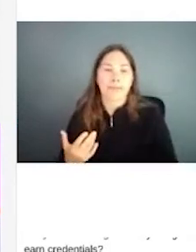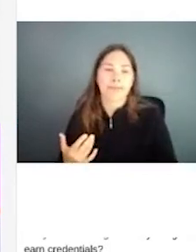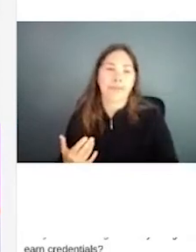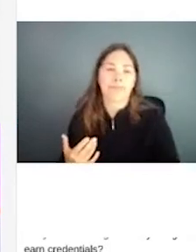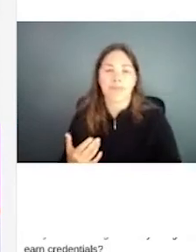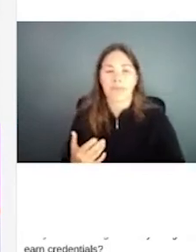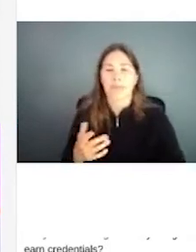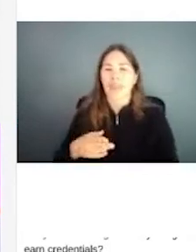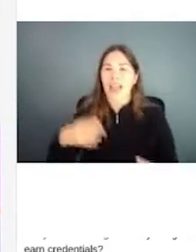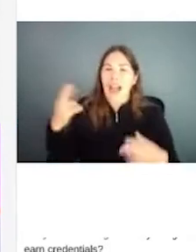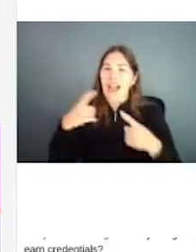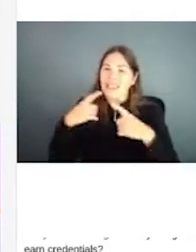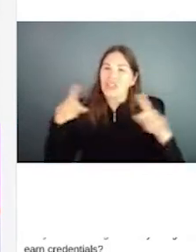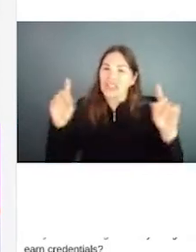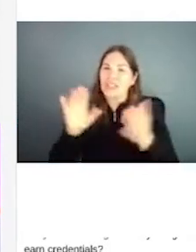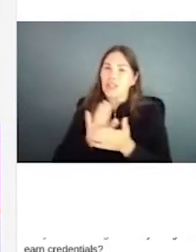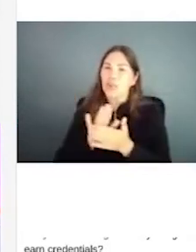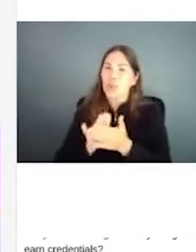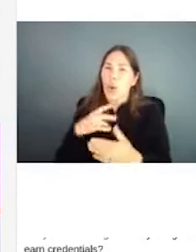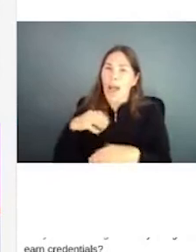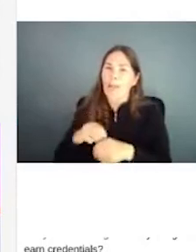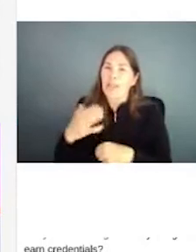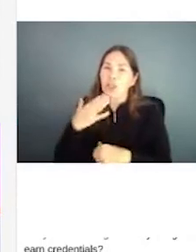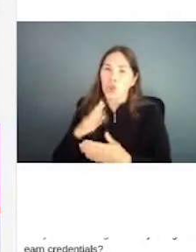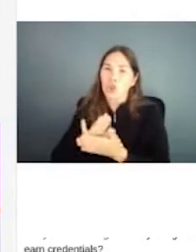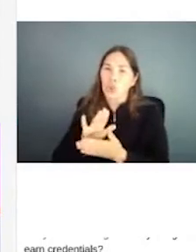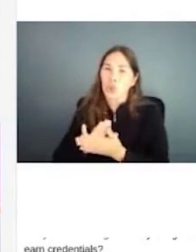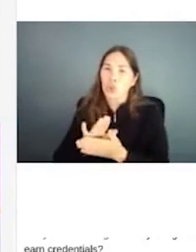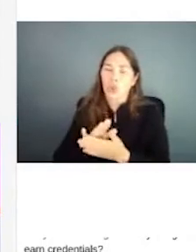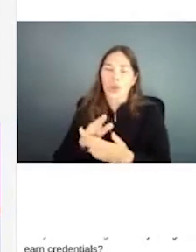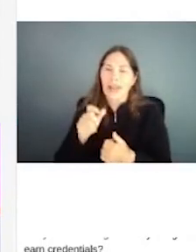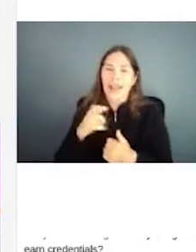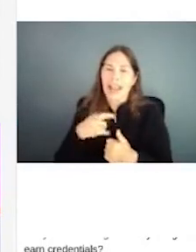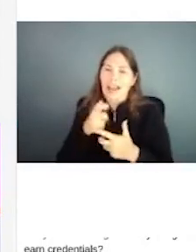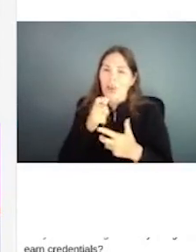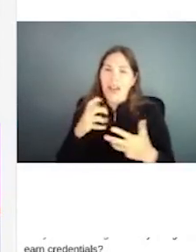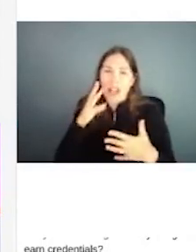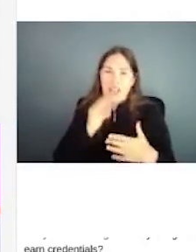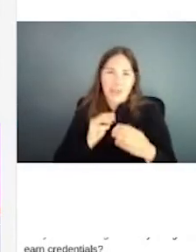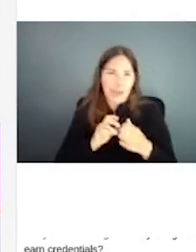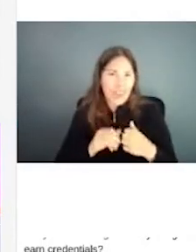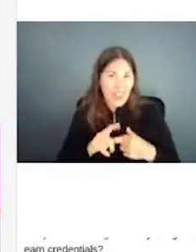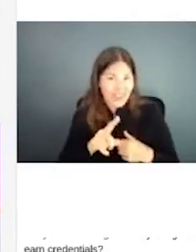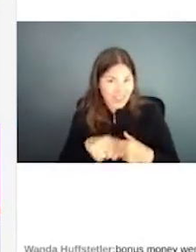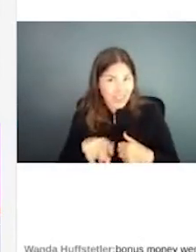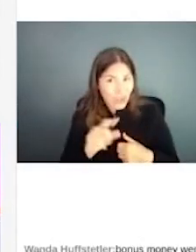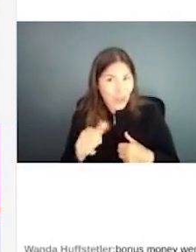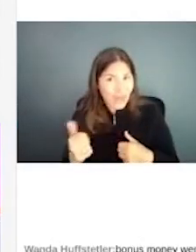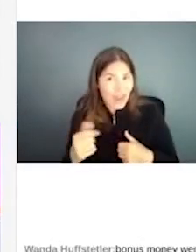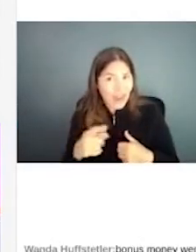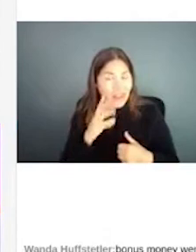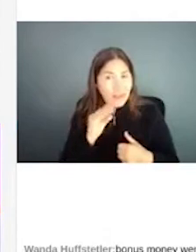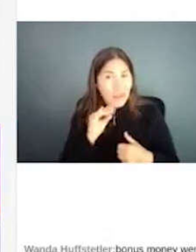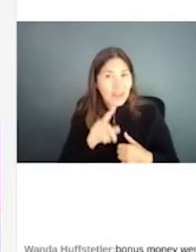high achieving school, so I don't have a lot of experience with that. I don't know if somebody else has something they can